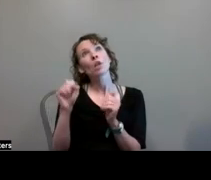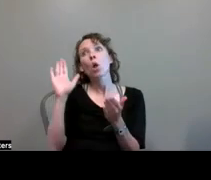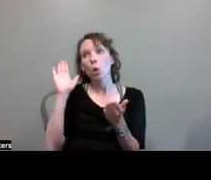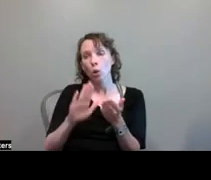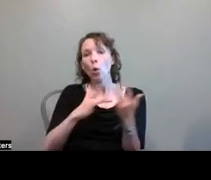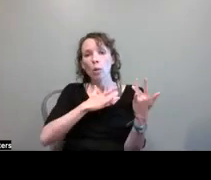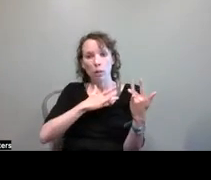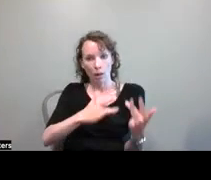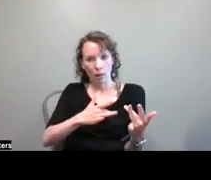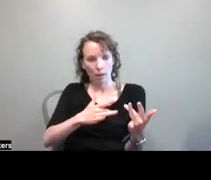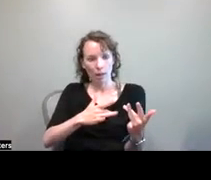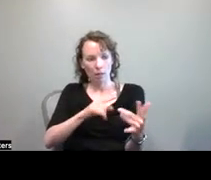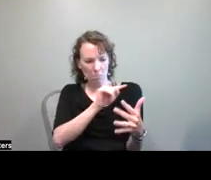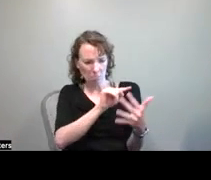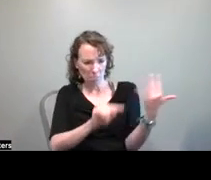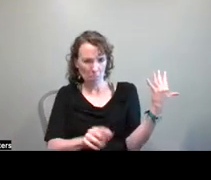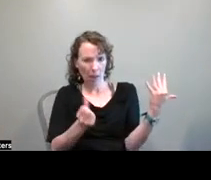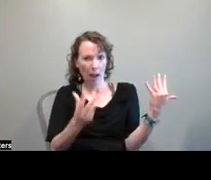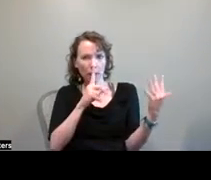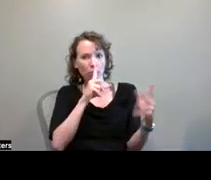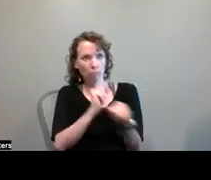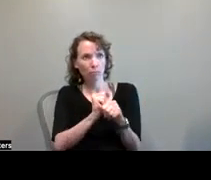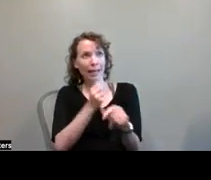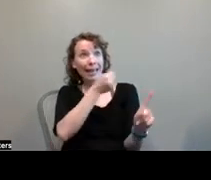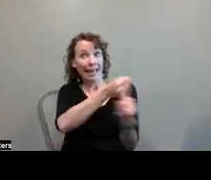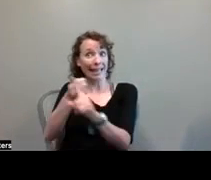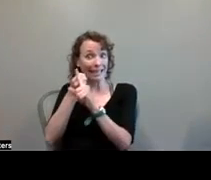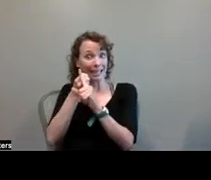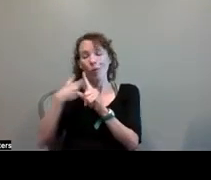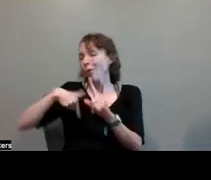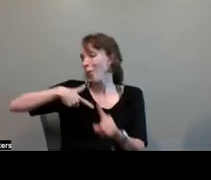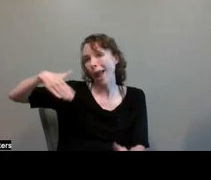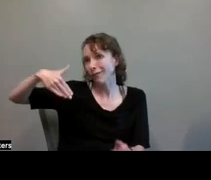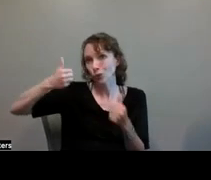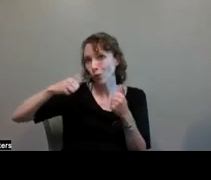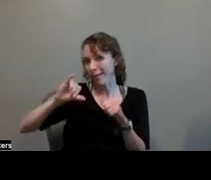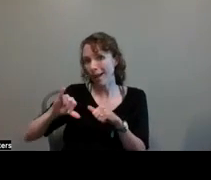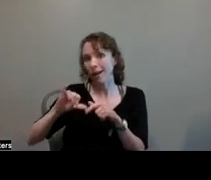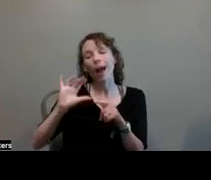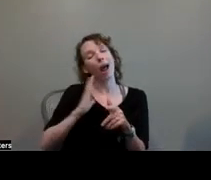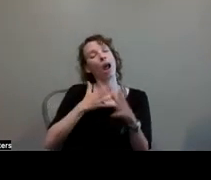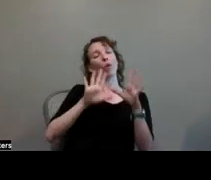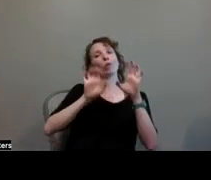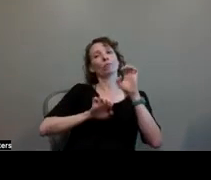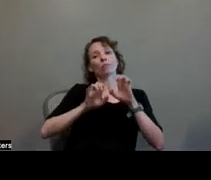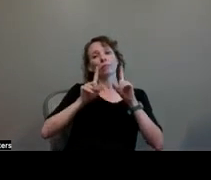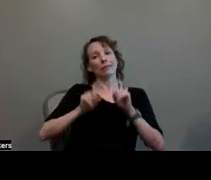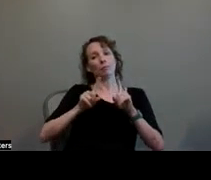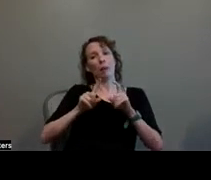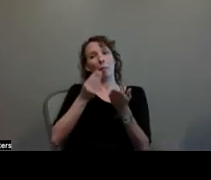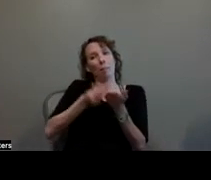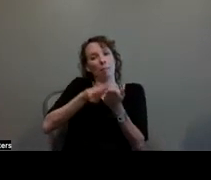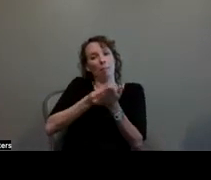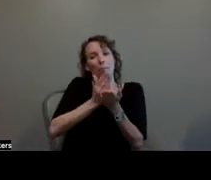many of those are actually true hits? We haven't tried that. Our experimental budget was actually quite constrained, so we're